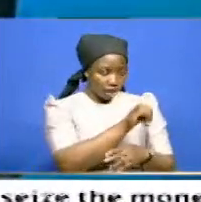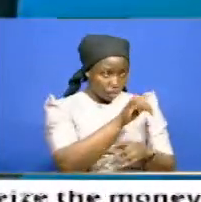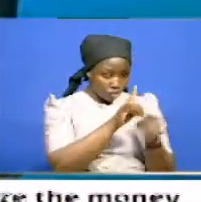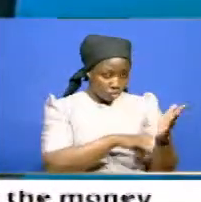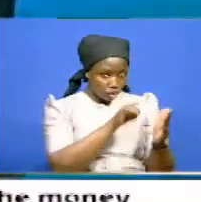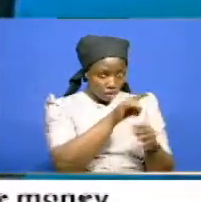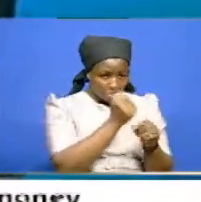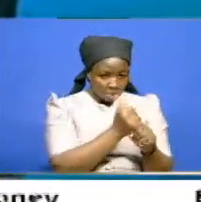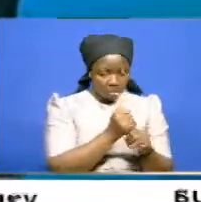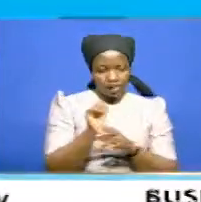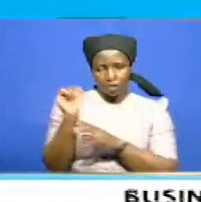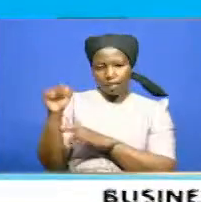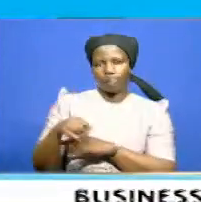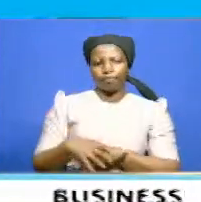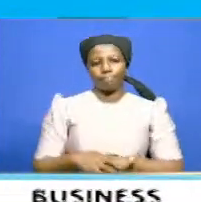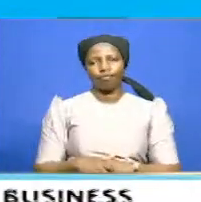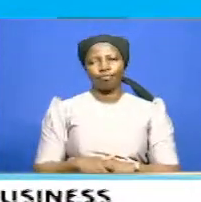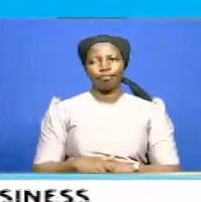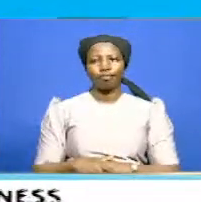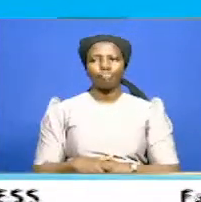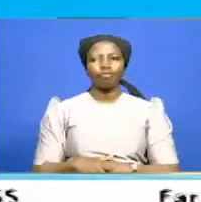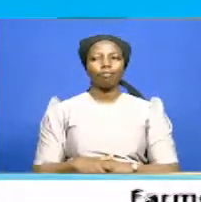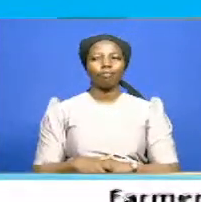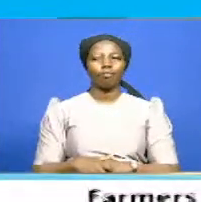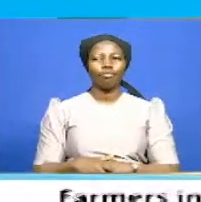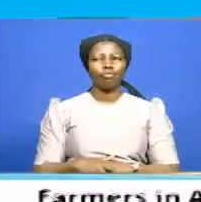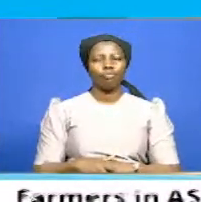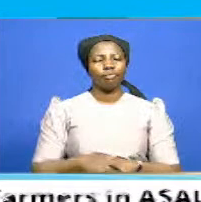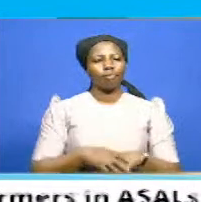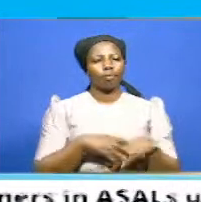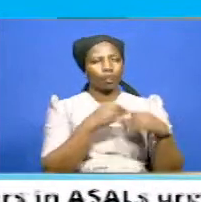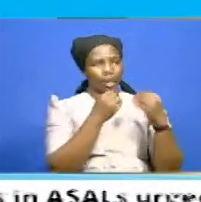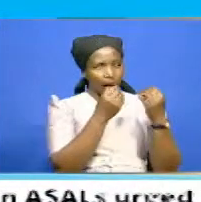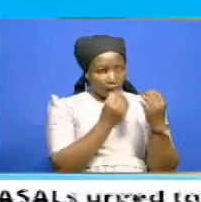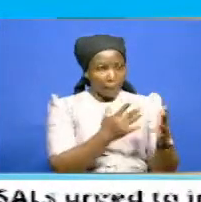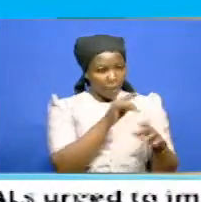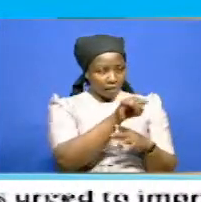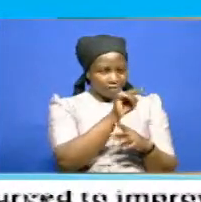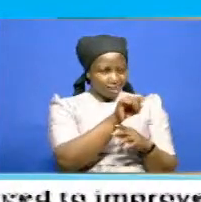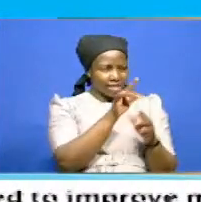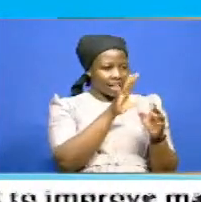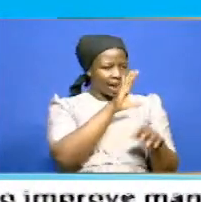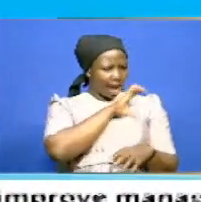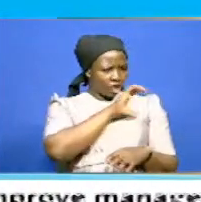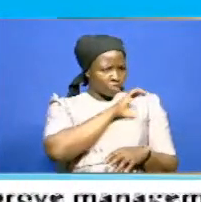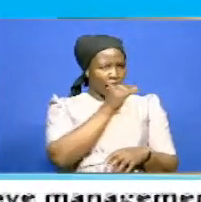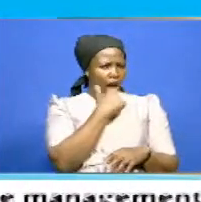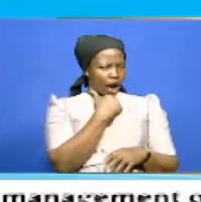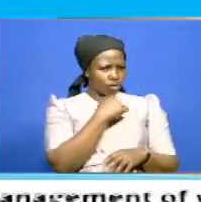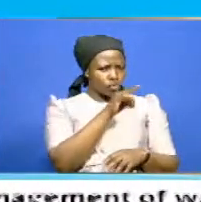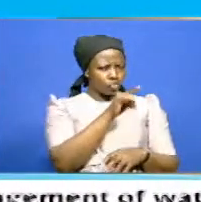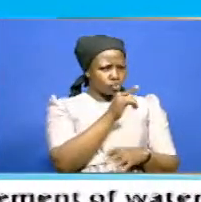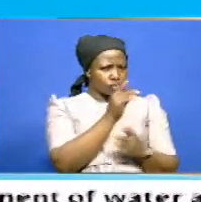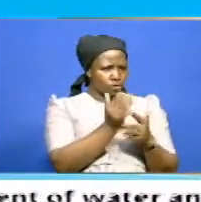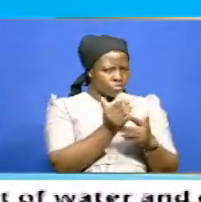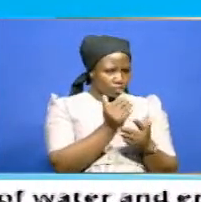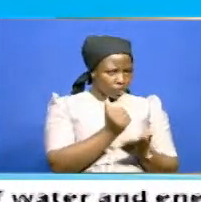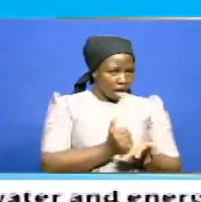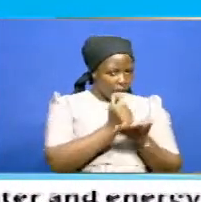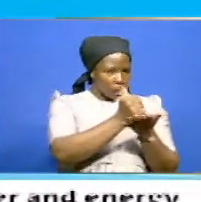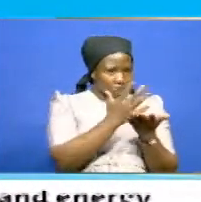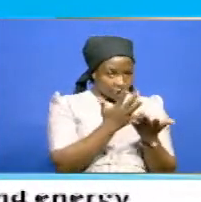what we are doing. And how many of this kind of clients have you managed to handle? We have